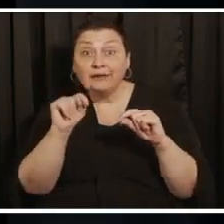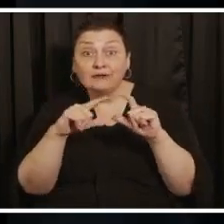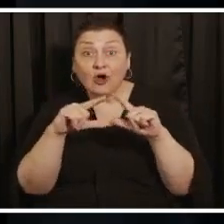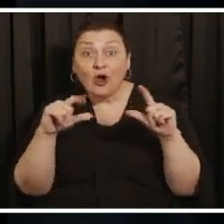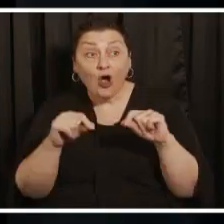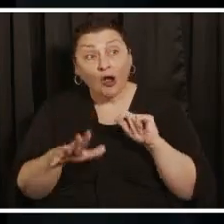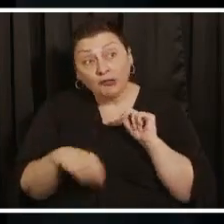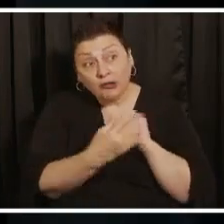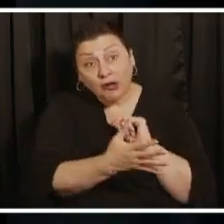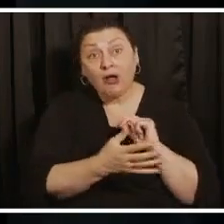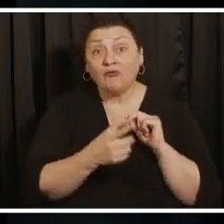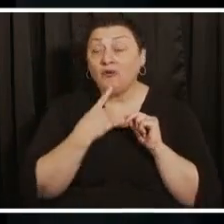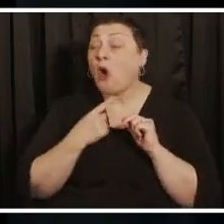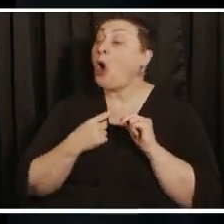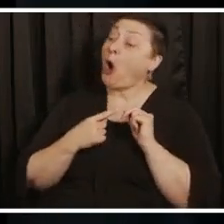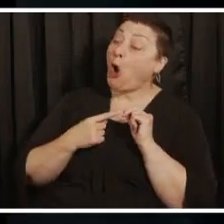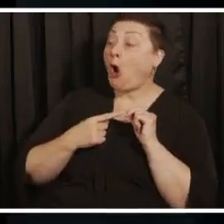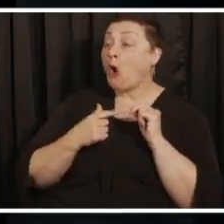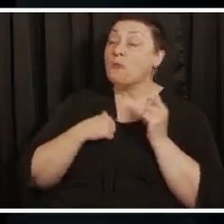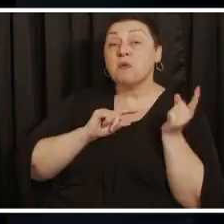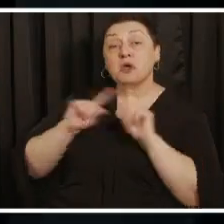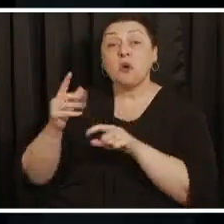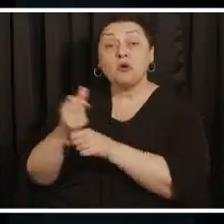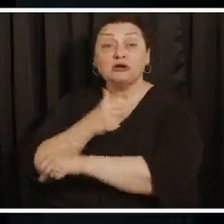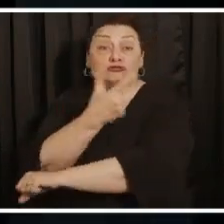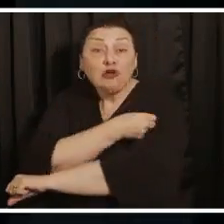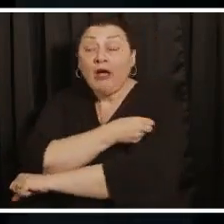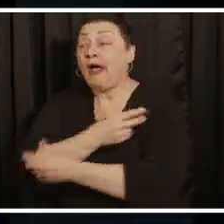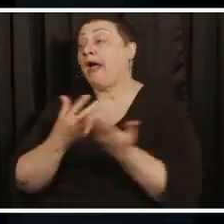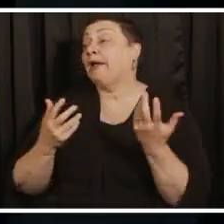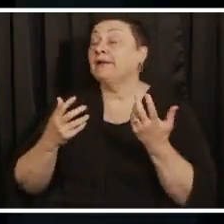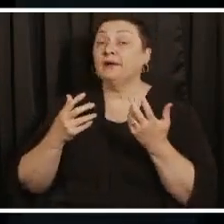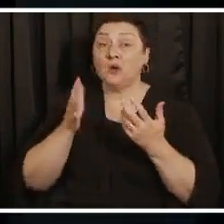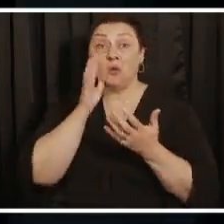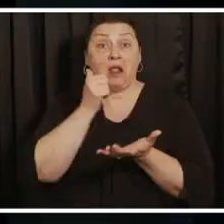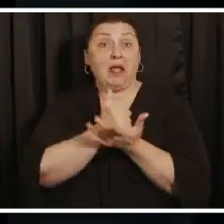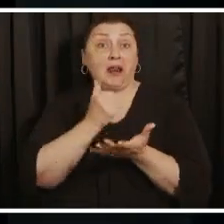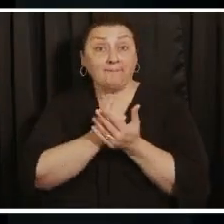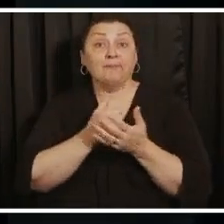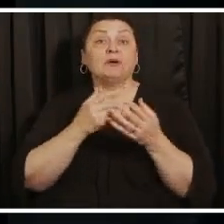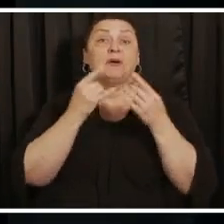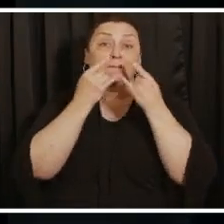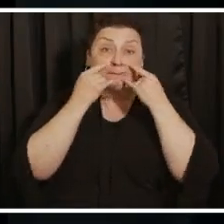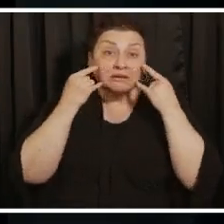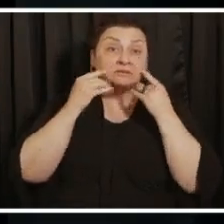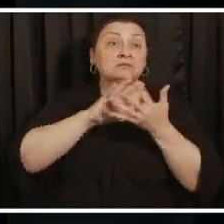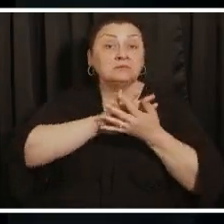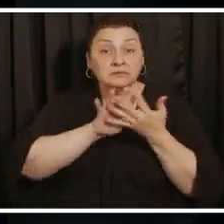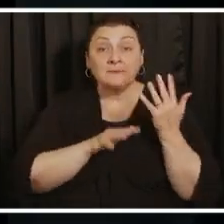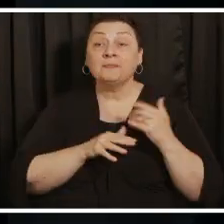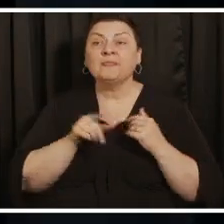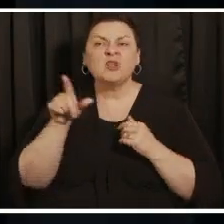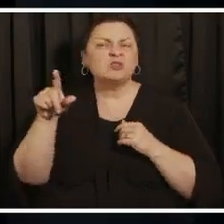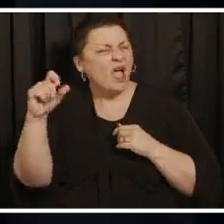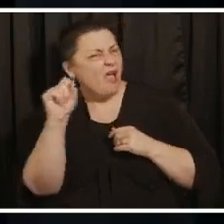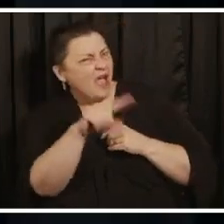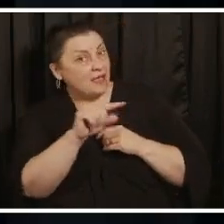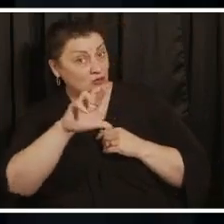the testing process on top of the other protections the schools are doing. It's rapid. It's rapid, yes, it's rapid.